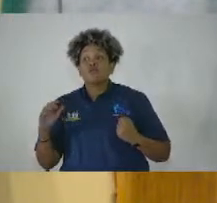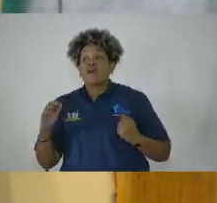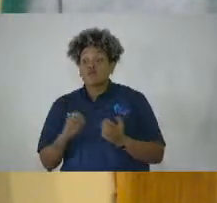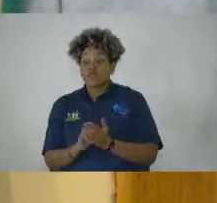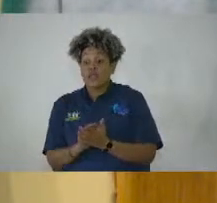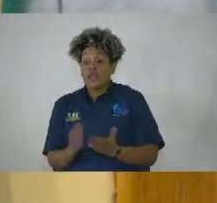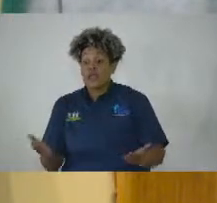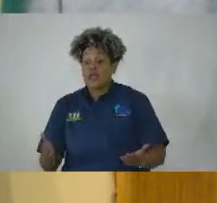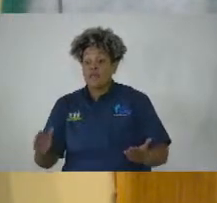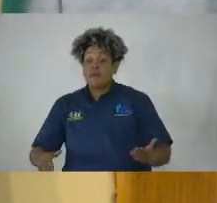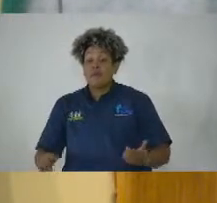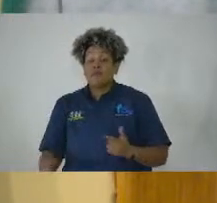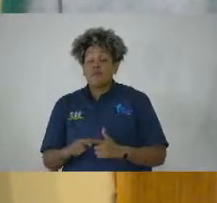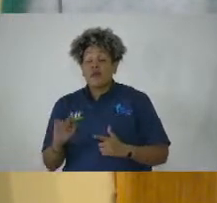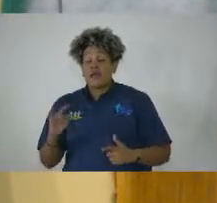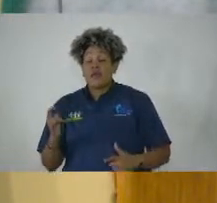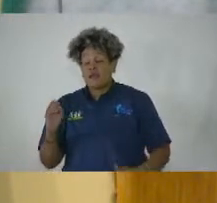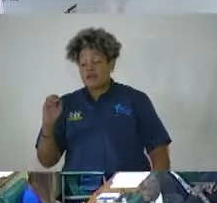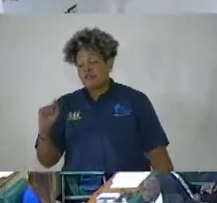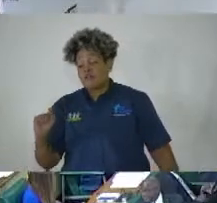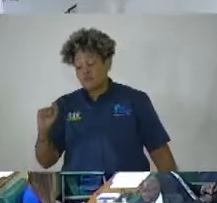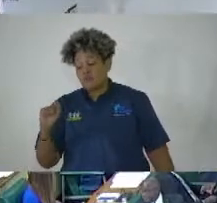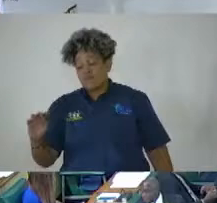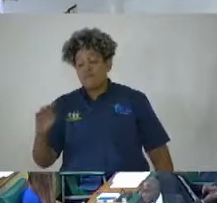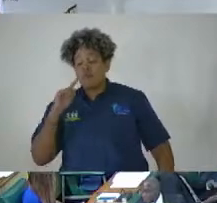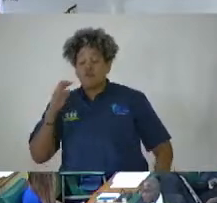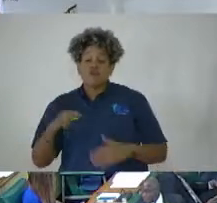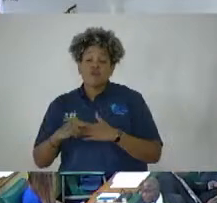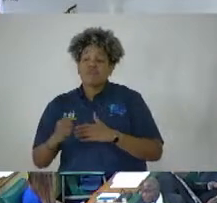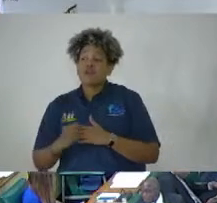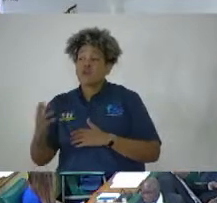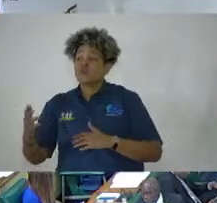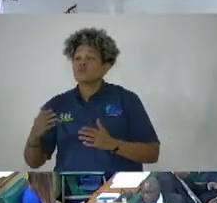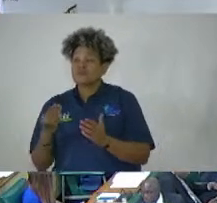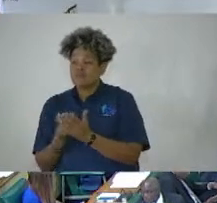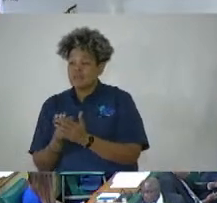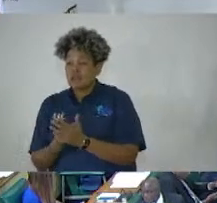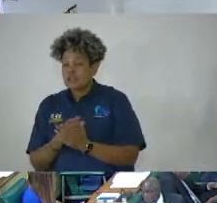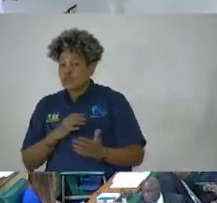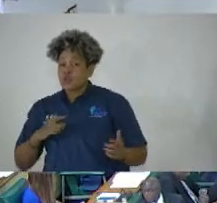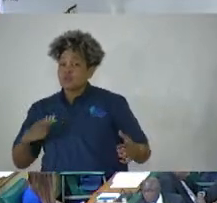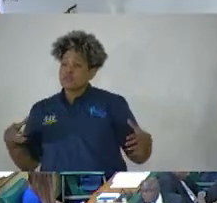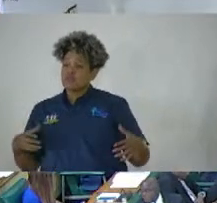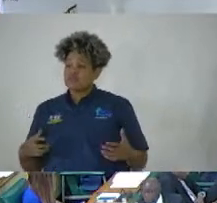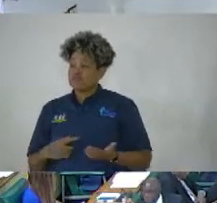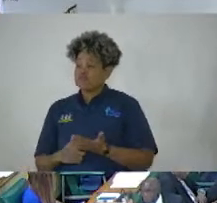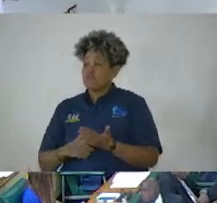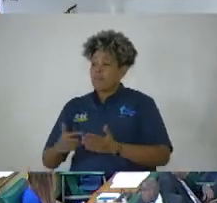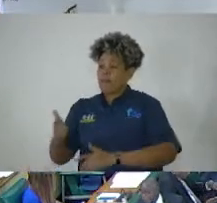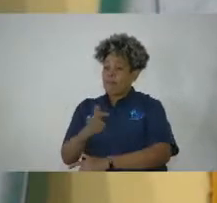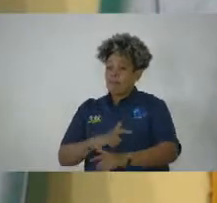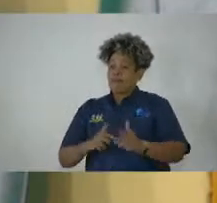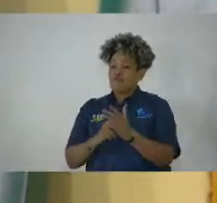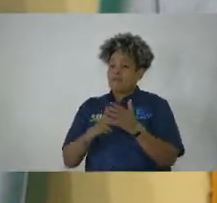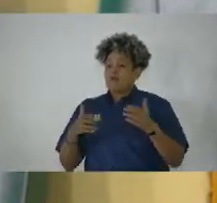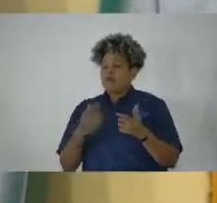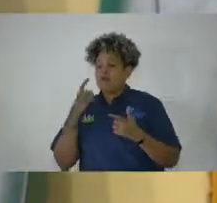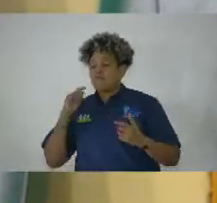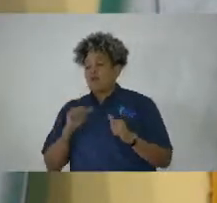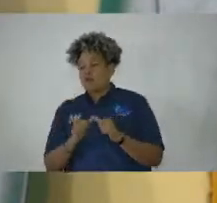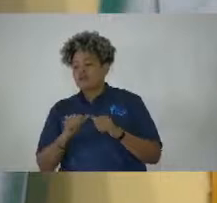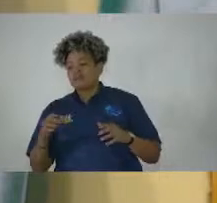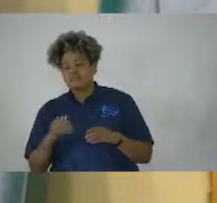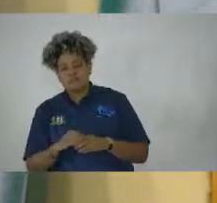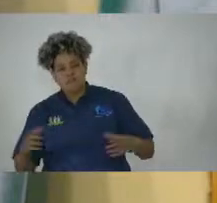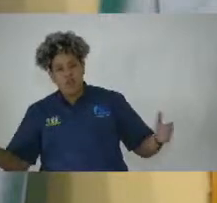House on the 8th day of October 2024, be referred to the Standing Finance Committee of the whole House of Representatives, consisting of